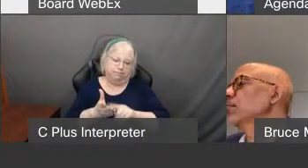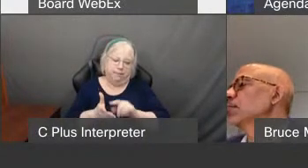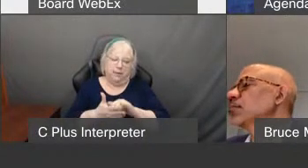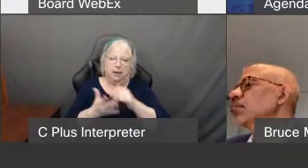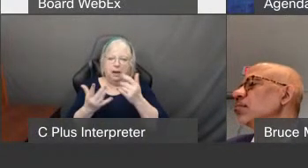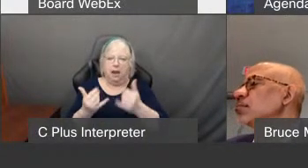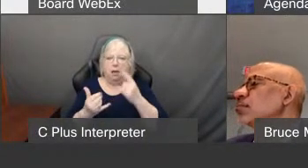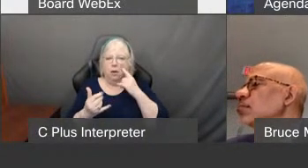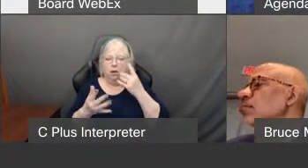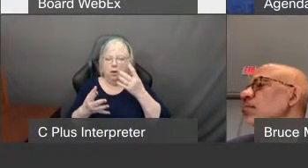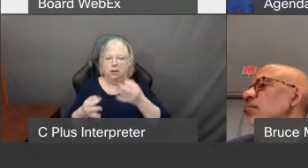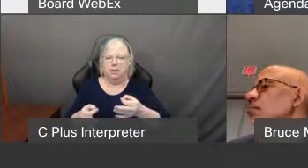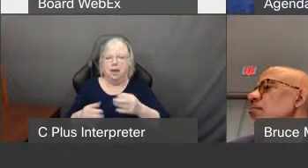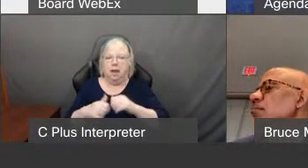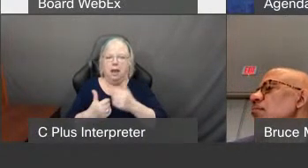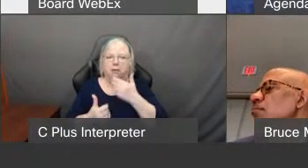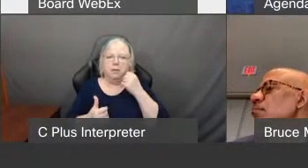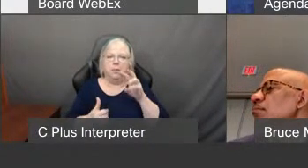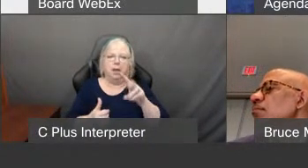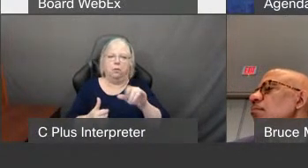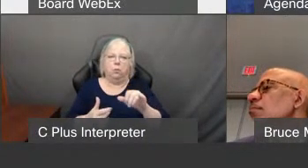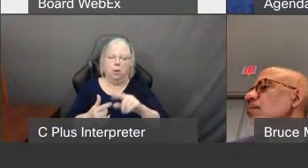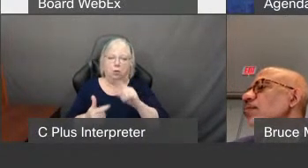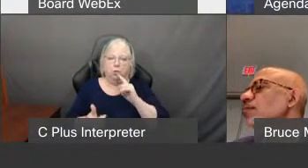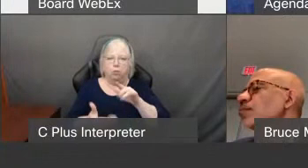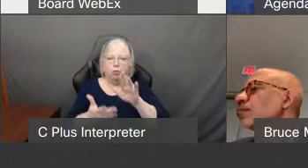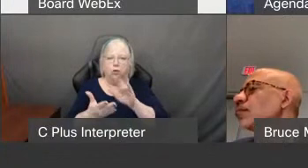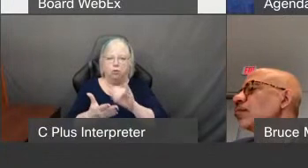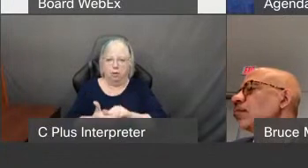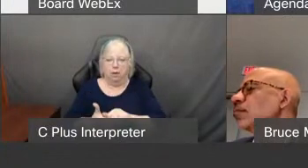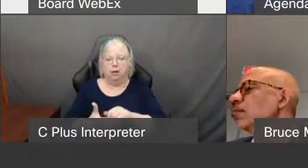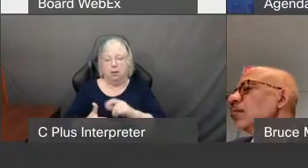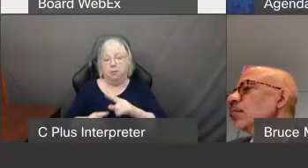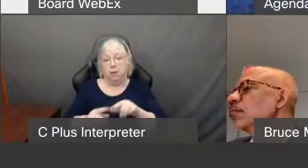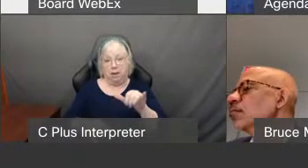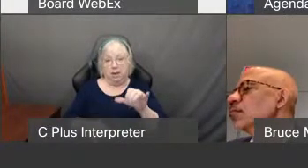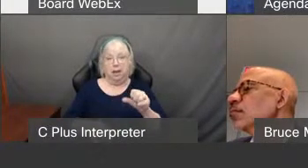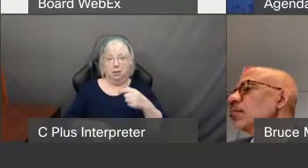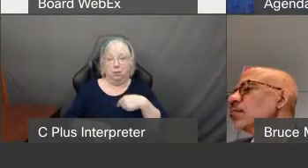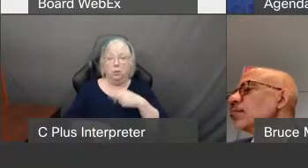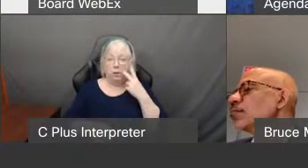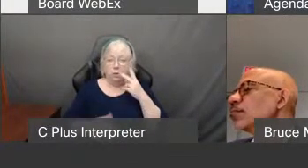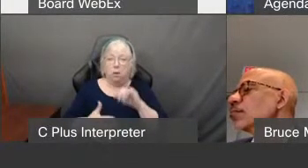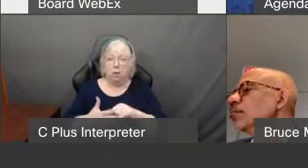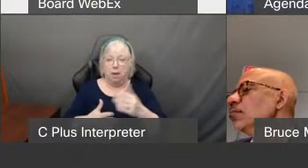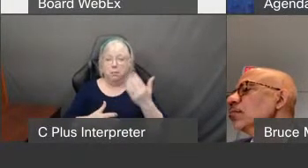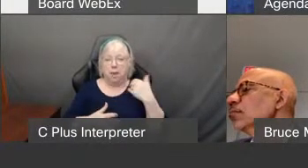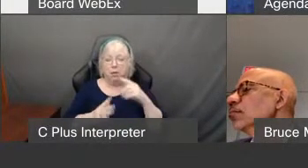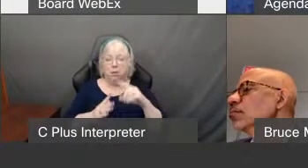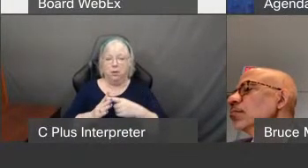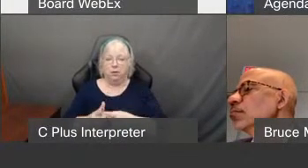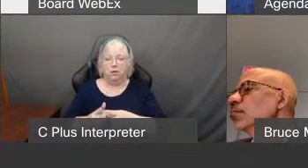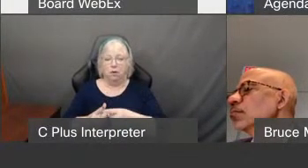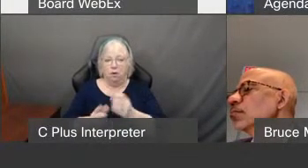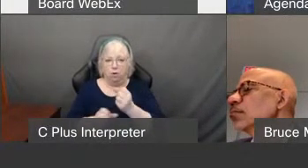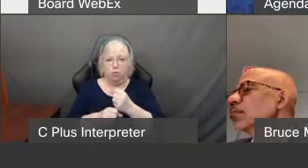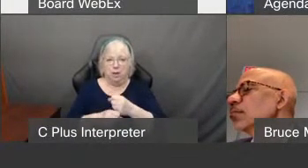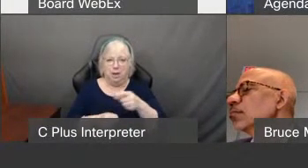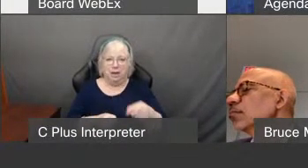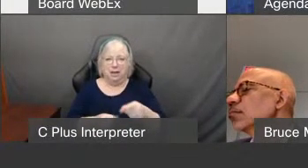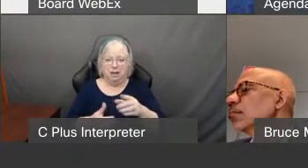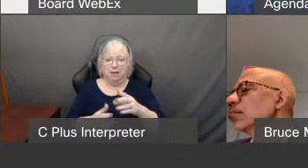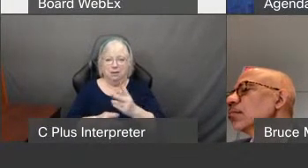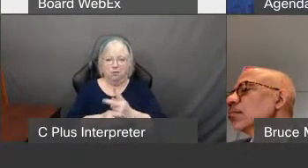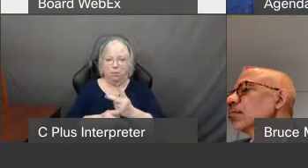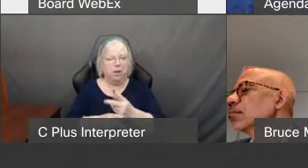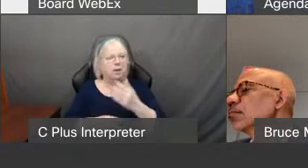the best way to try and approach that through this system. But yes, we saw that when we started putting this together. Thank you. You're welcome.